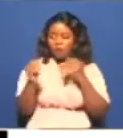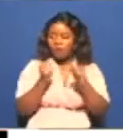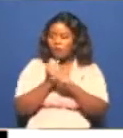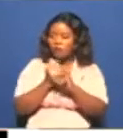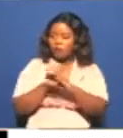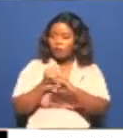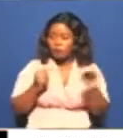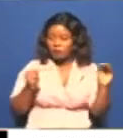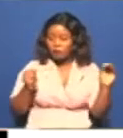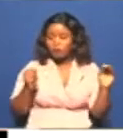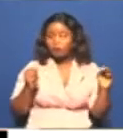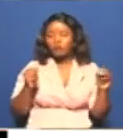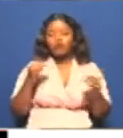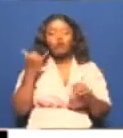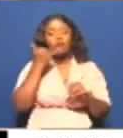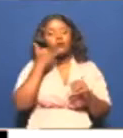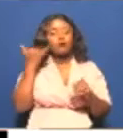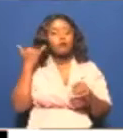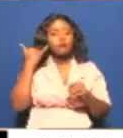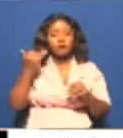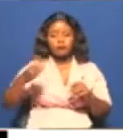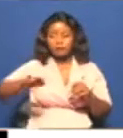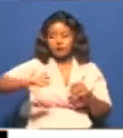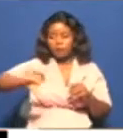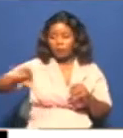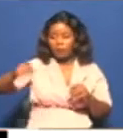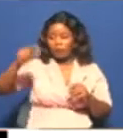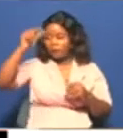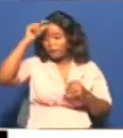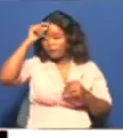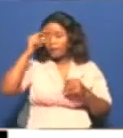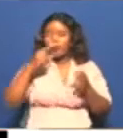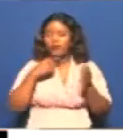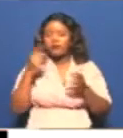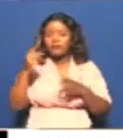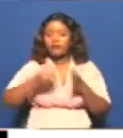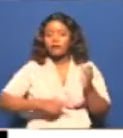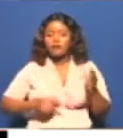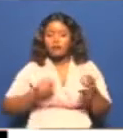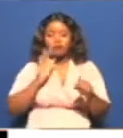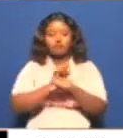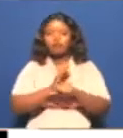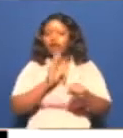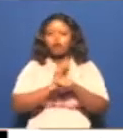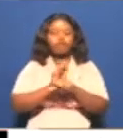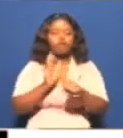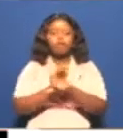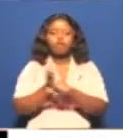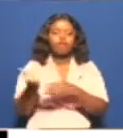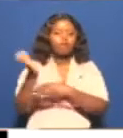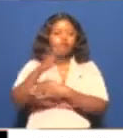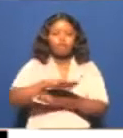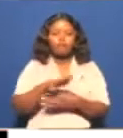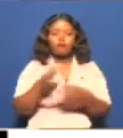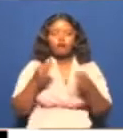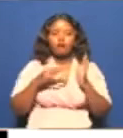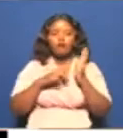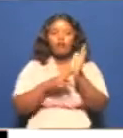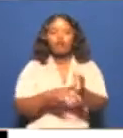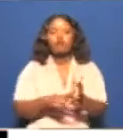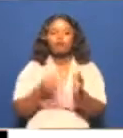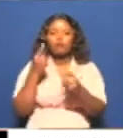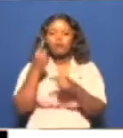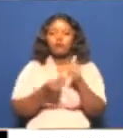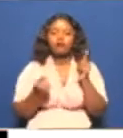lake. Nakuru County Governor Lake Kinyanjui says massive restocking will replace the annual ban in a move that